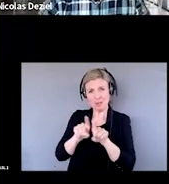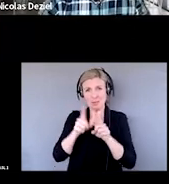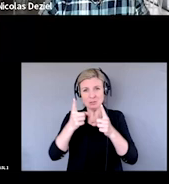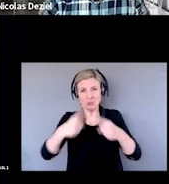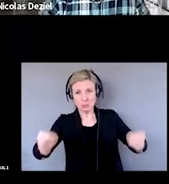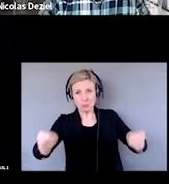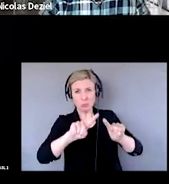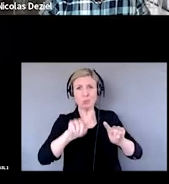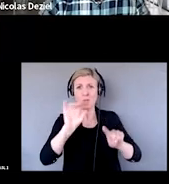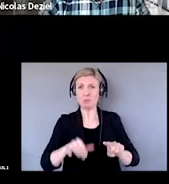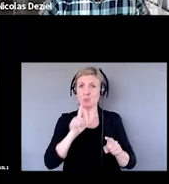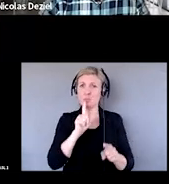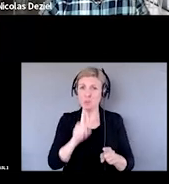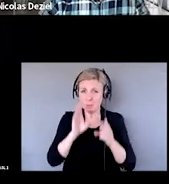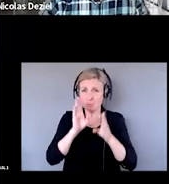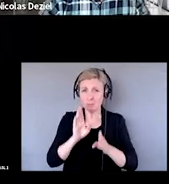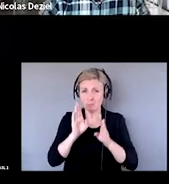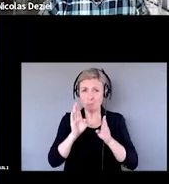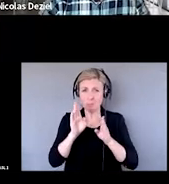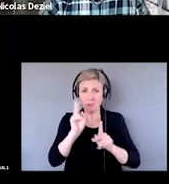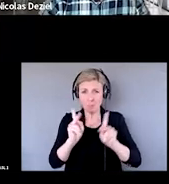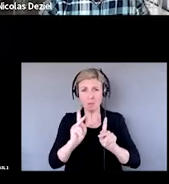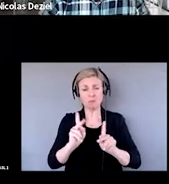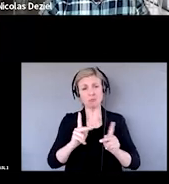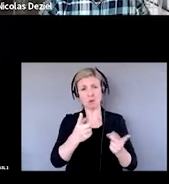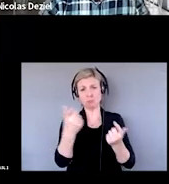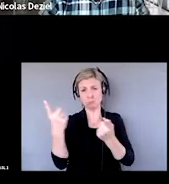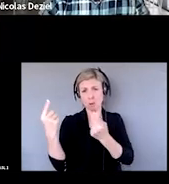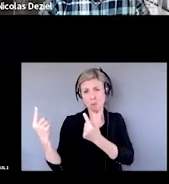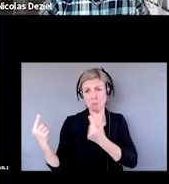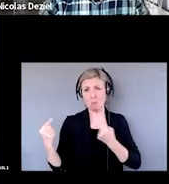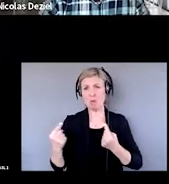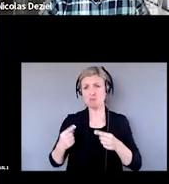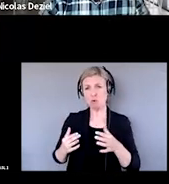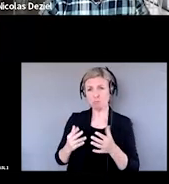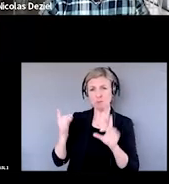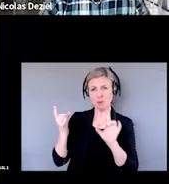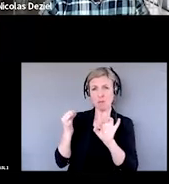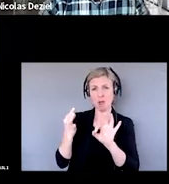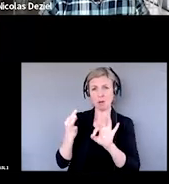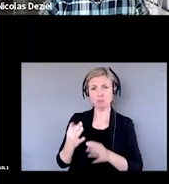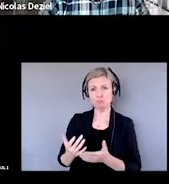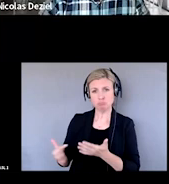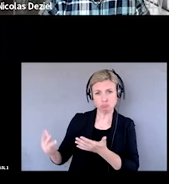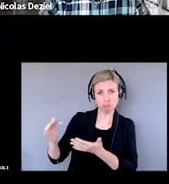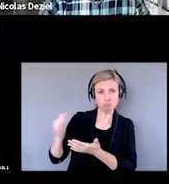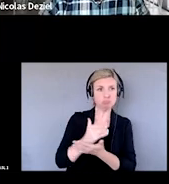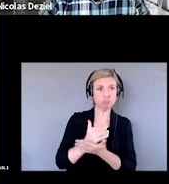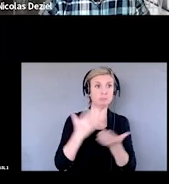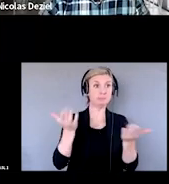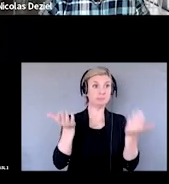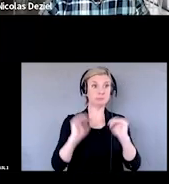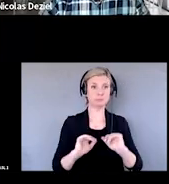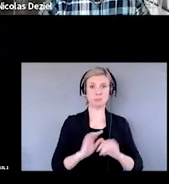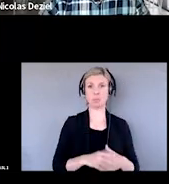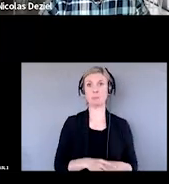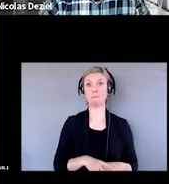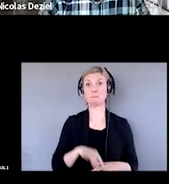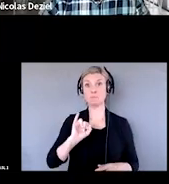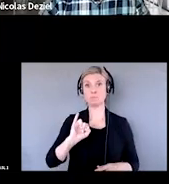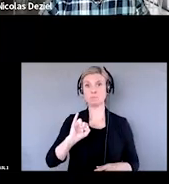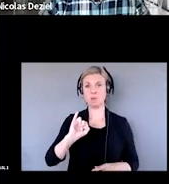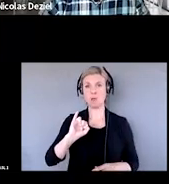businesses. Another data piece is, same survey really says that IP's contribution to the overall